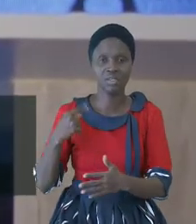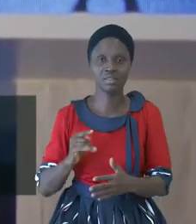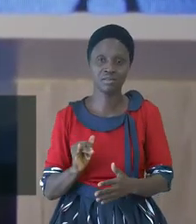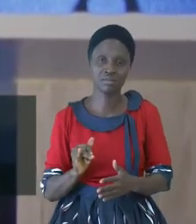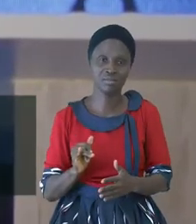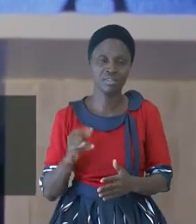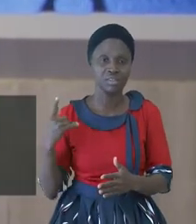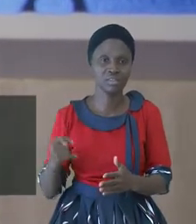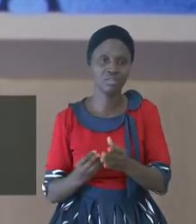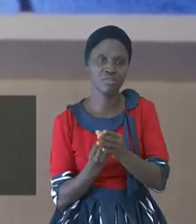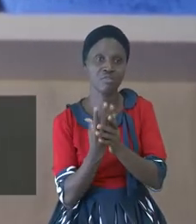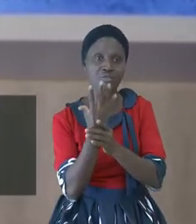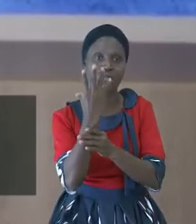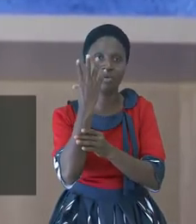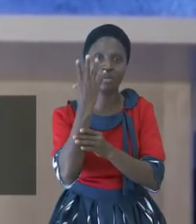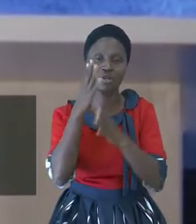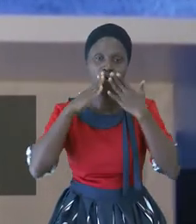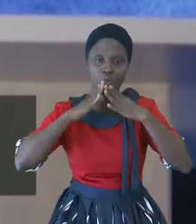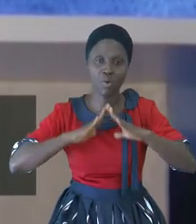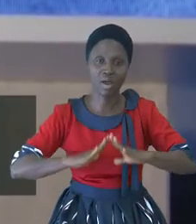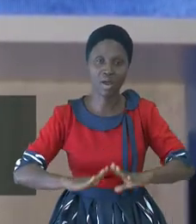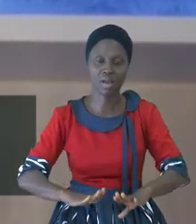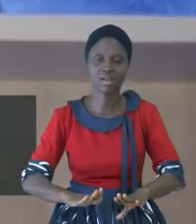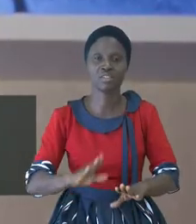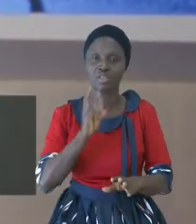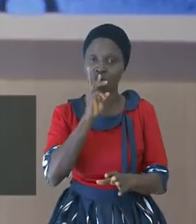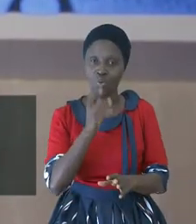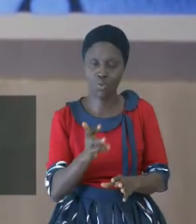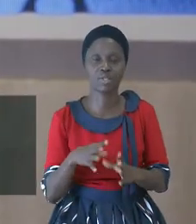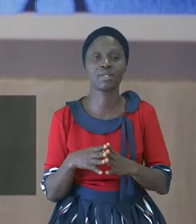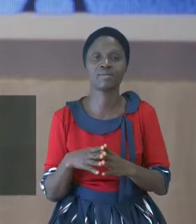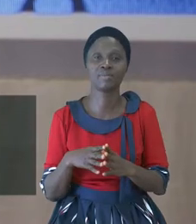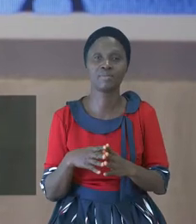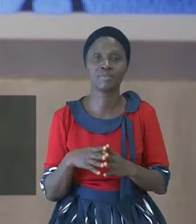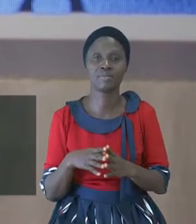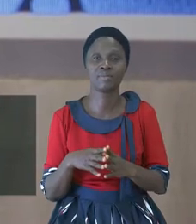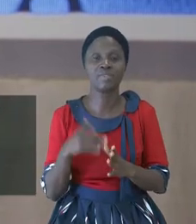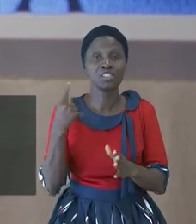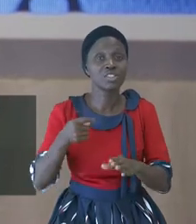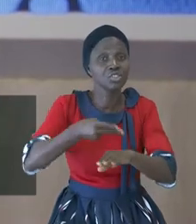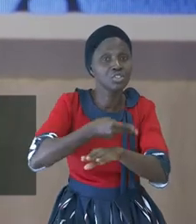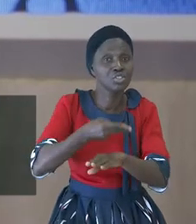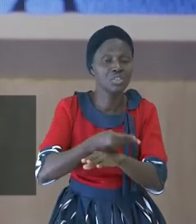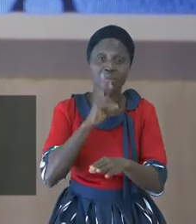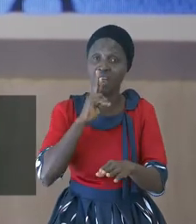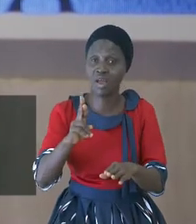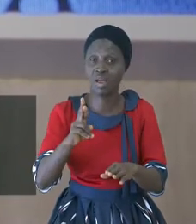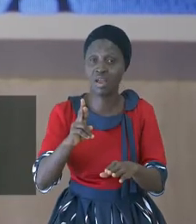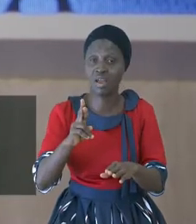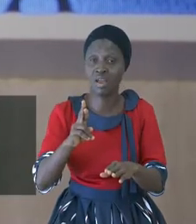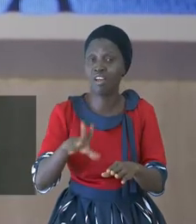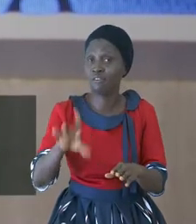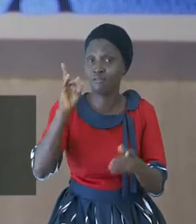waters. Any shepherd in Israel knew this, that the sheep are normally afraid of